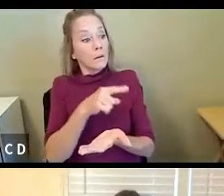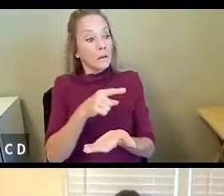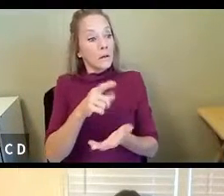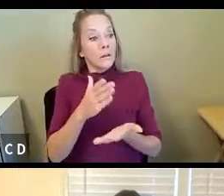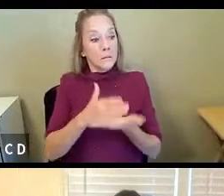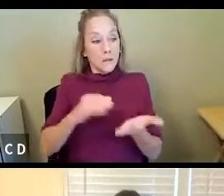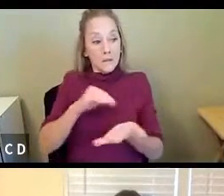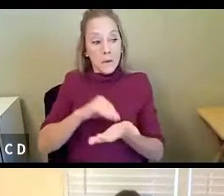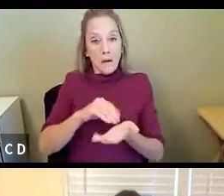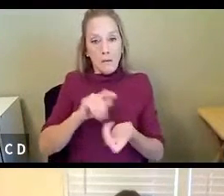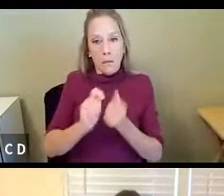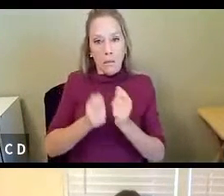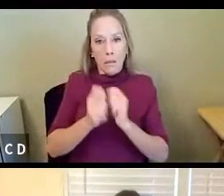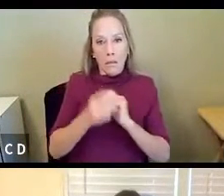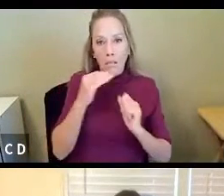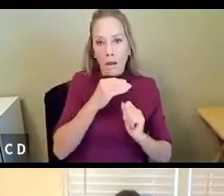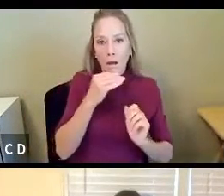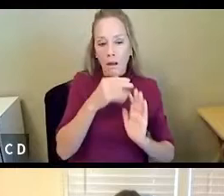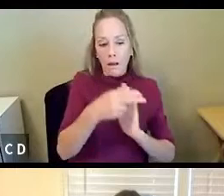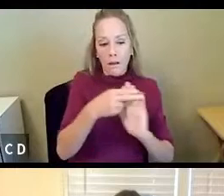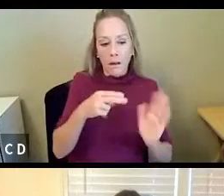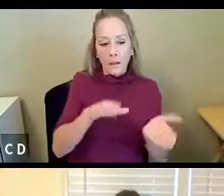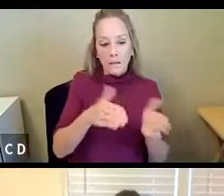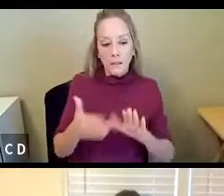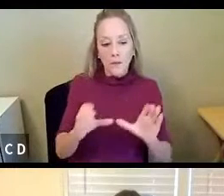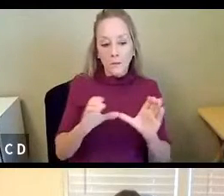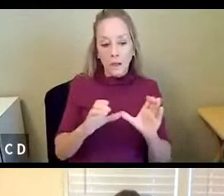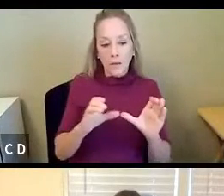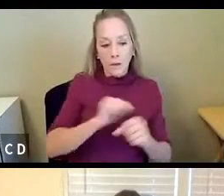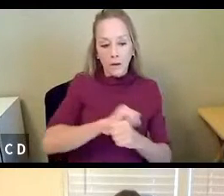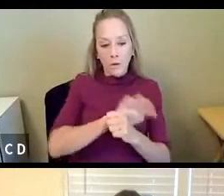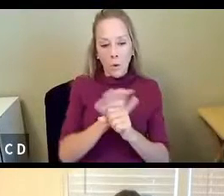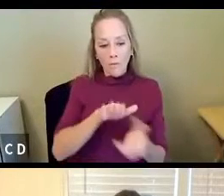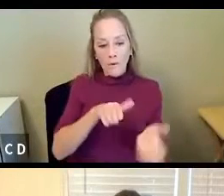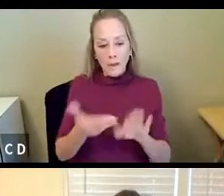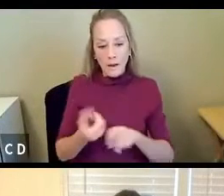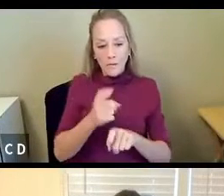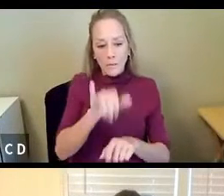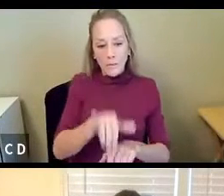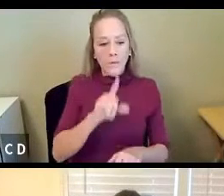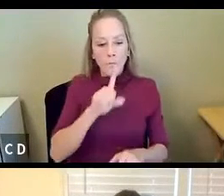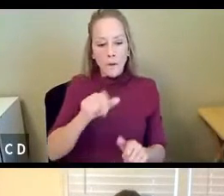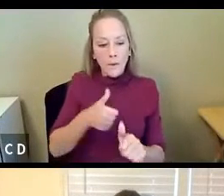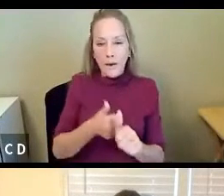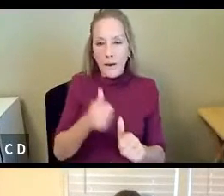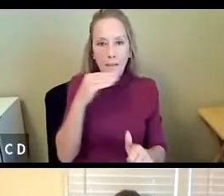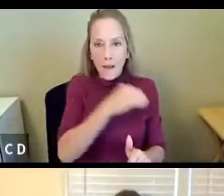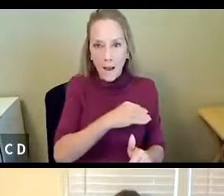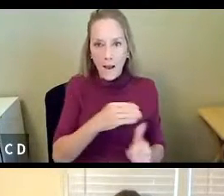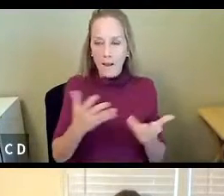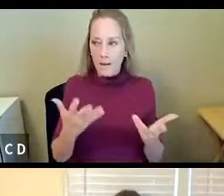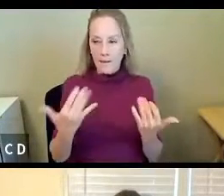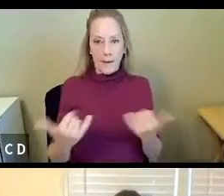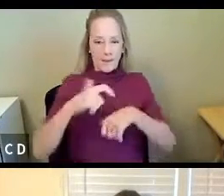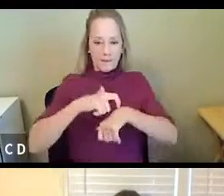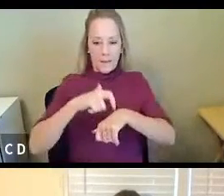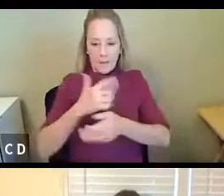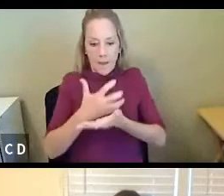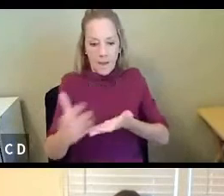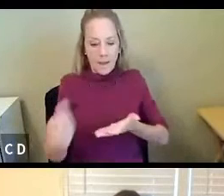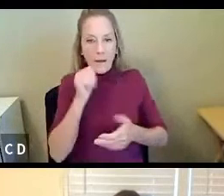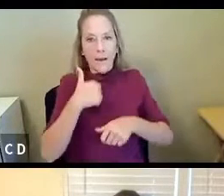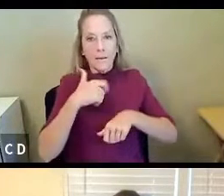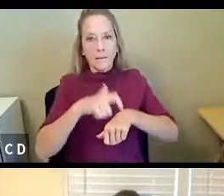on some death certificates because in her opinion, it was not a legitimate COVID-19 death. And we don't have time to address the statements